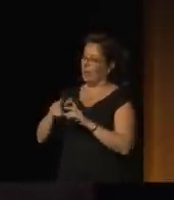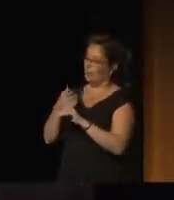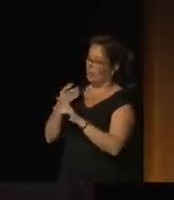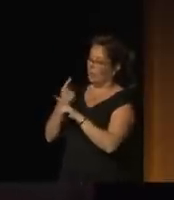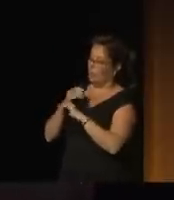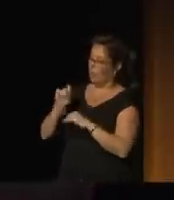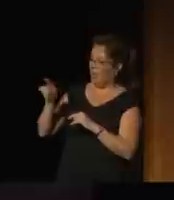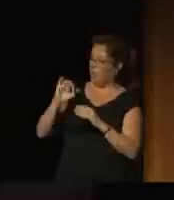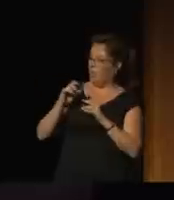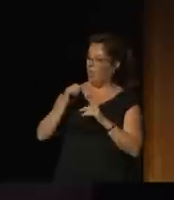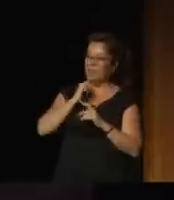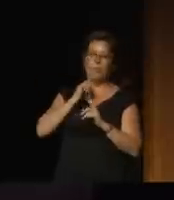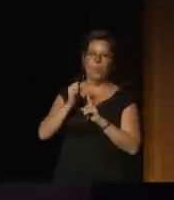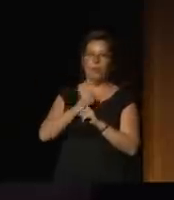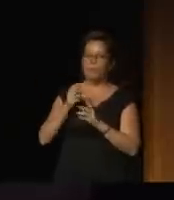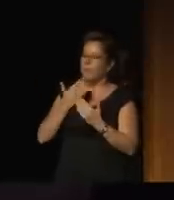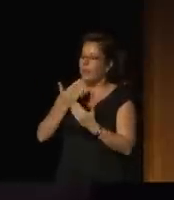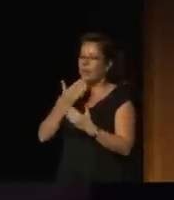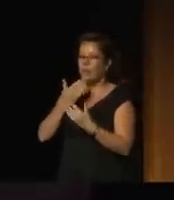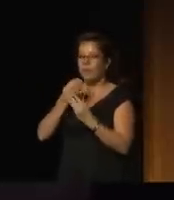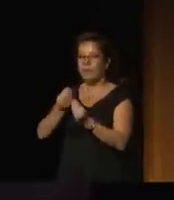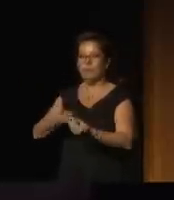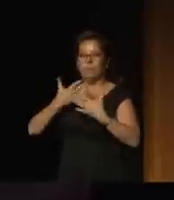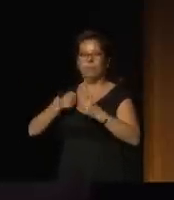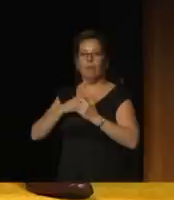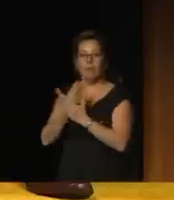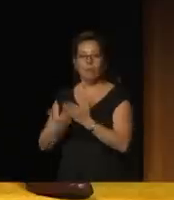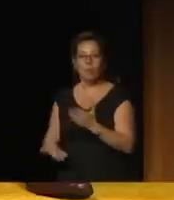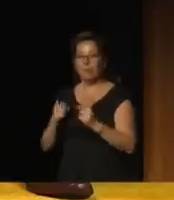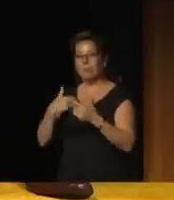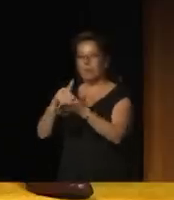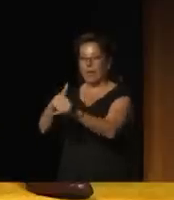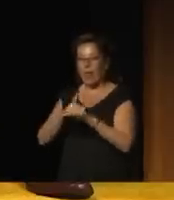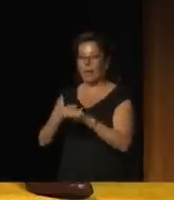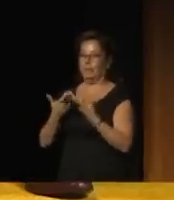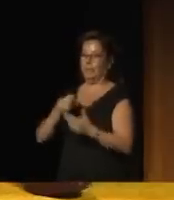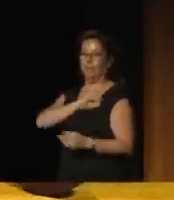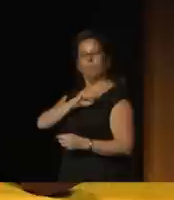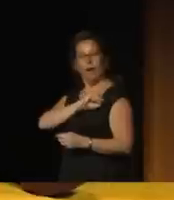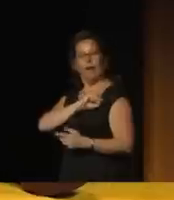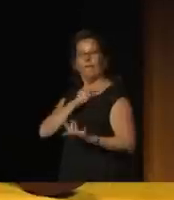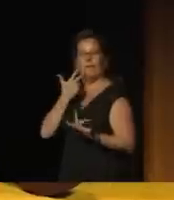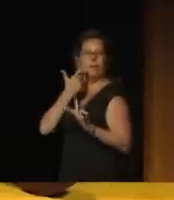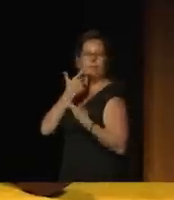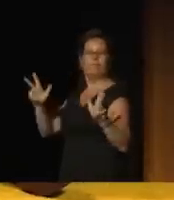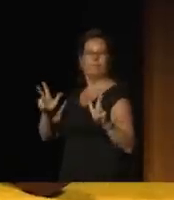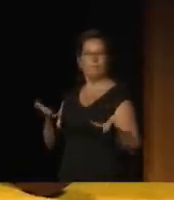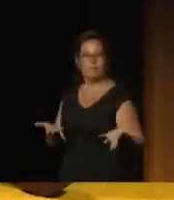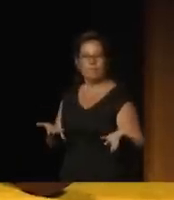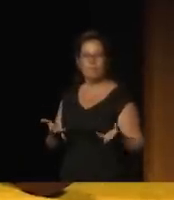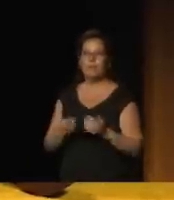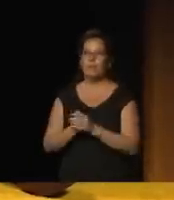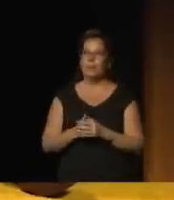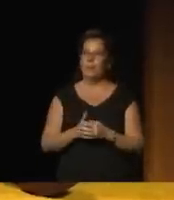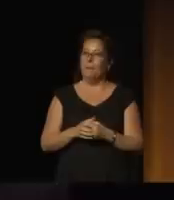sexual harassment issues. And by the way, thank you for sharing those stories, because it's really, really brave. Thank you. So to just